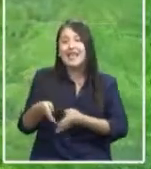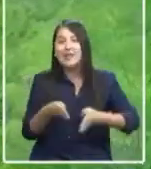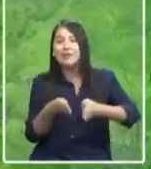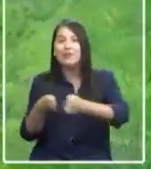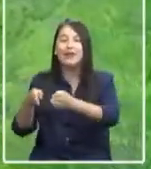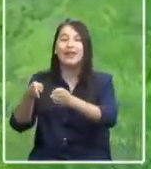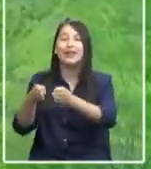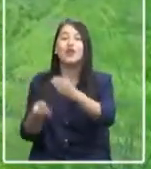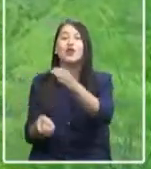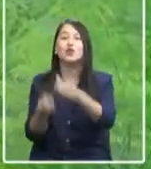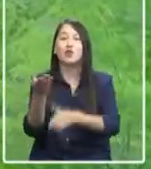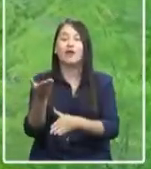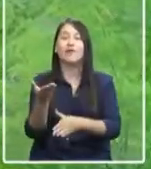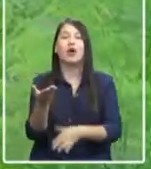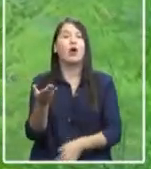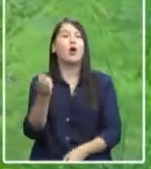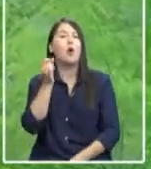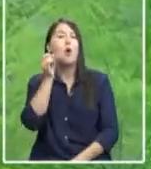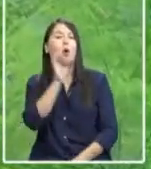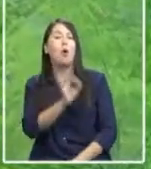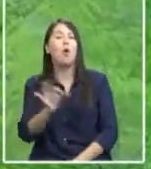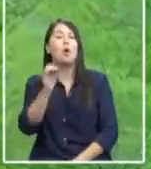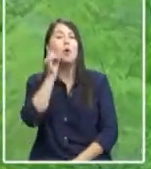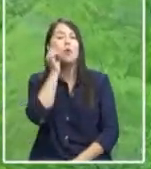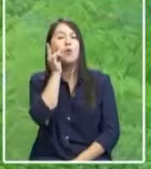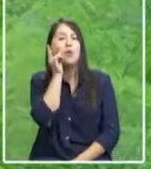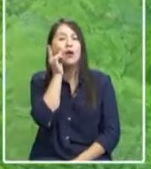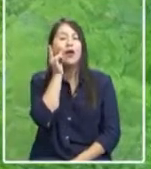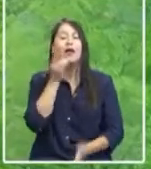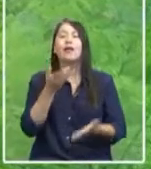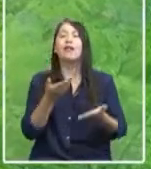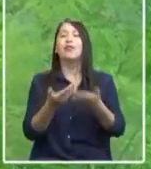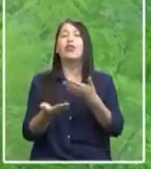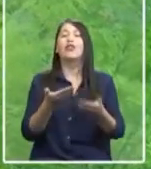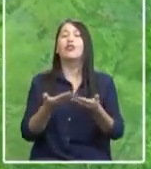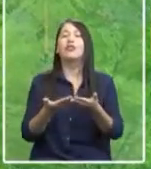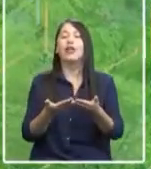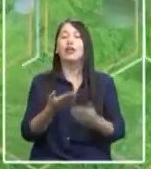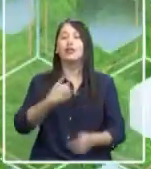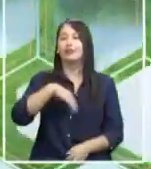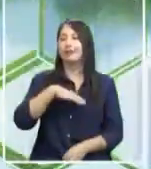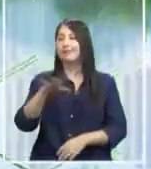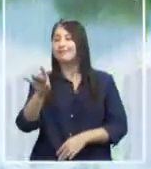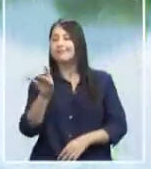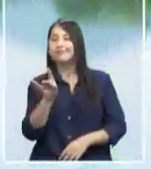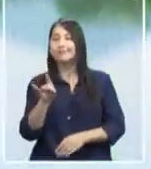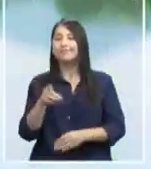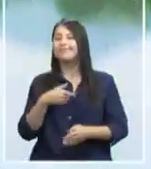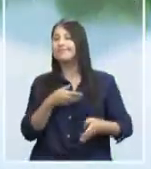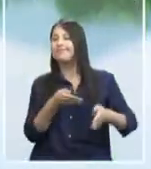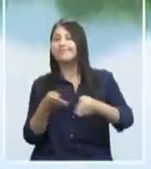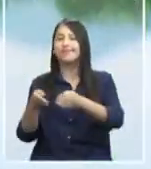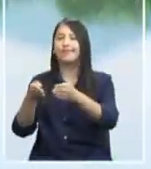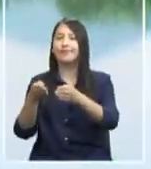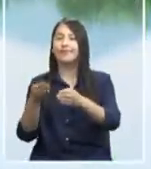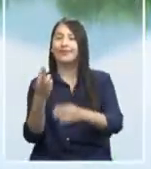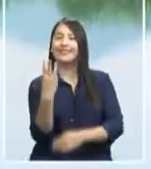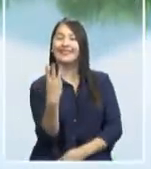did it lead to? It would lead to a world of three zeros. And I define those three